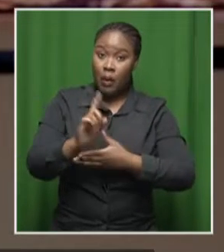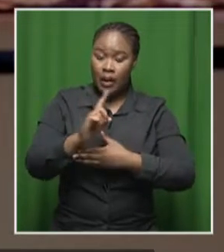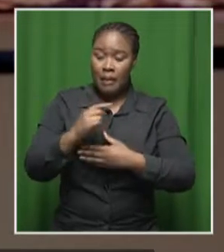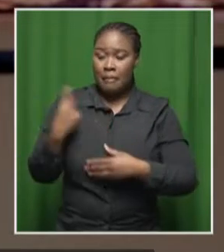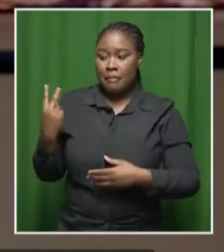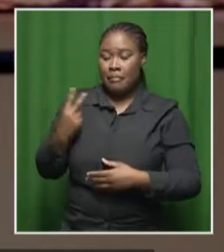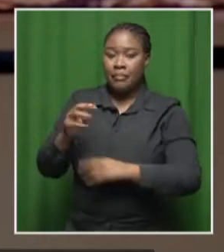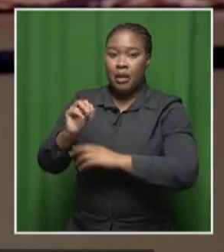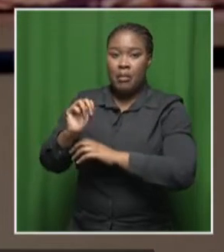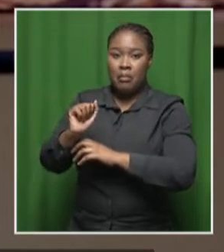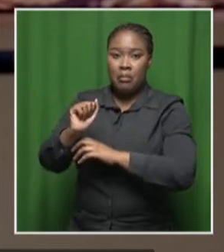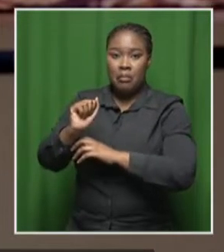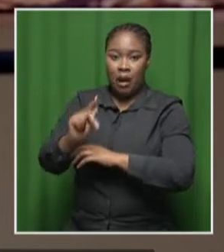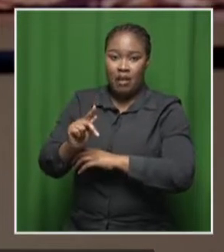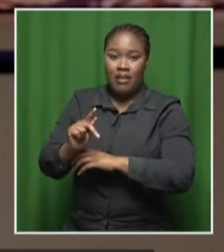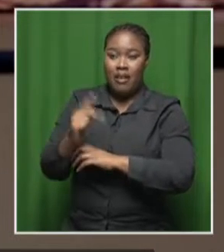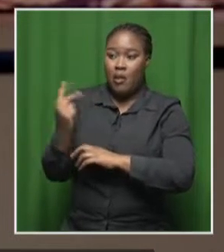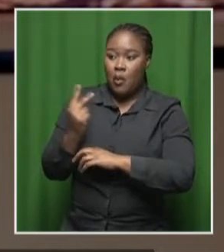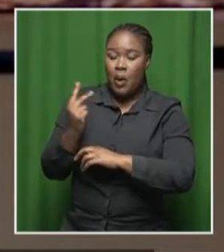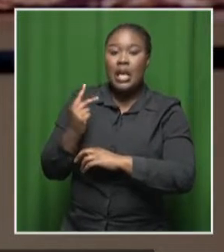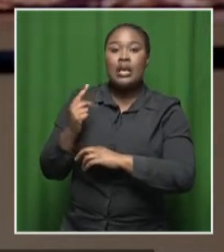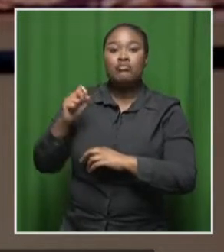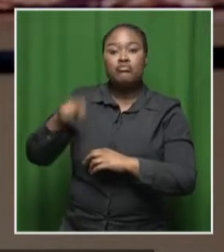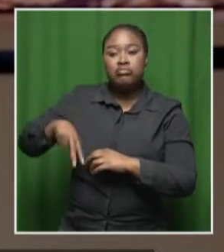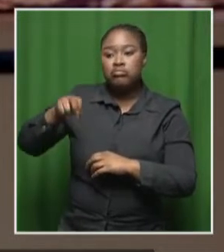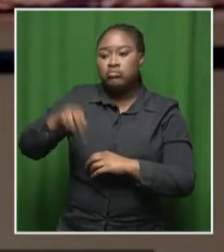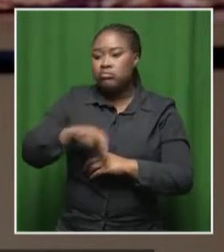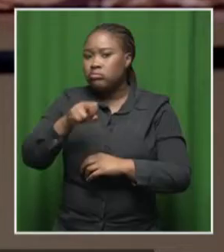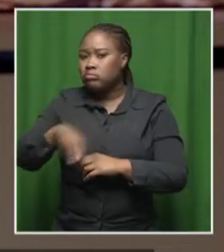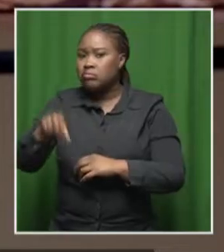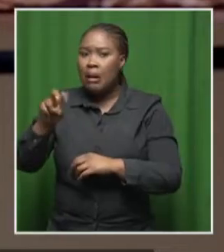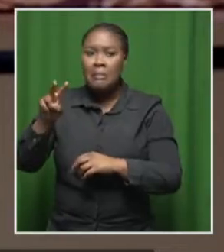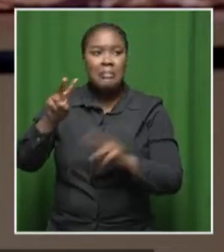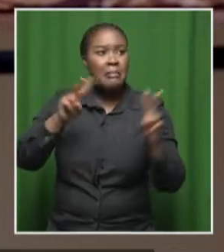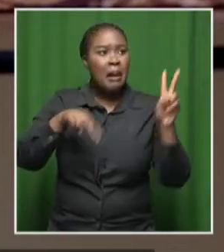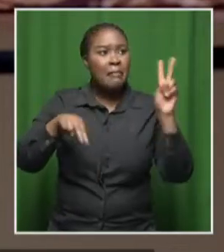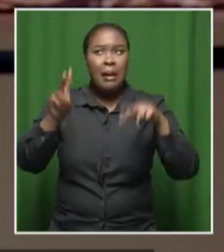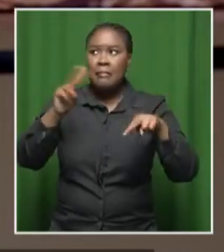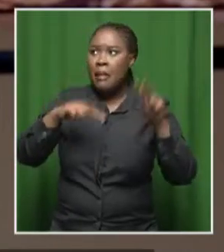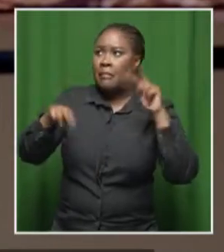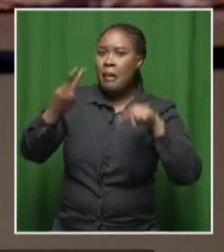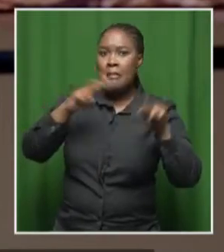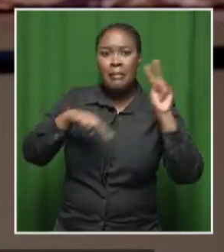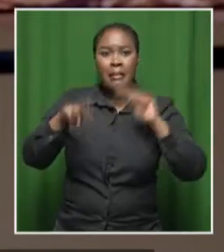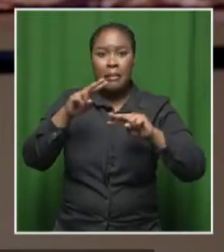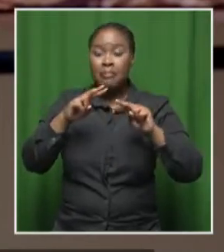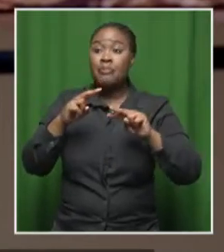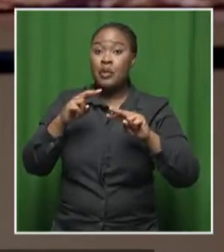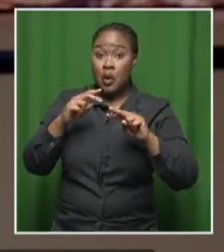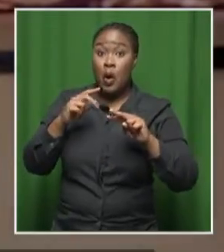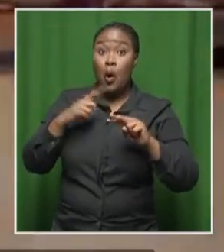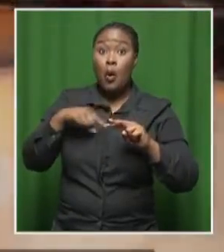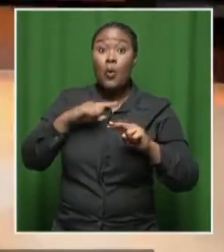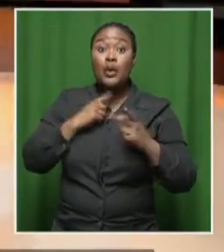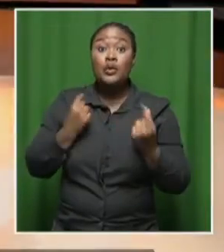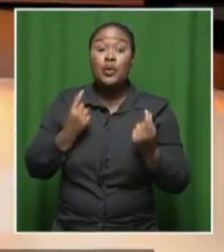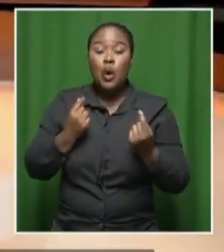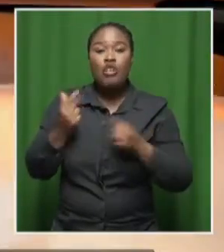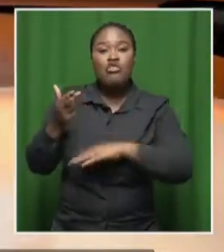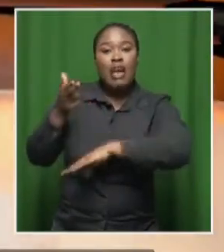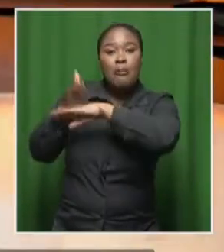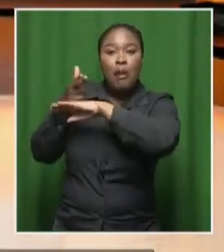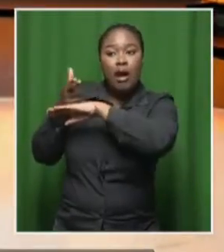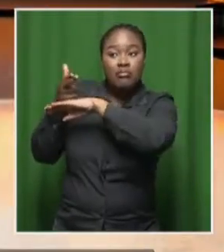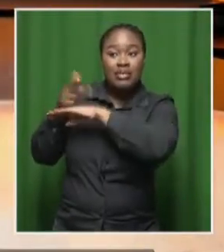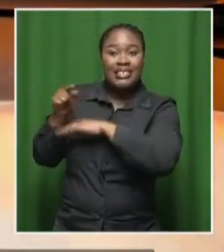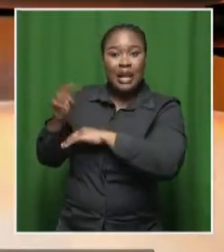Joburg, speaking to people, trying to understand what was going on. And for that, the camera and the notebook are very important. Of course, Mark leads